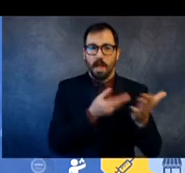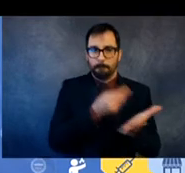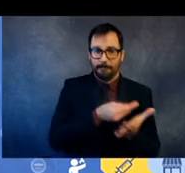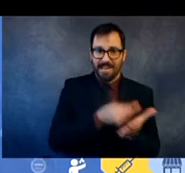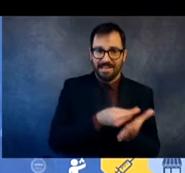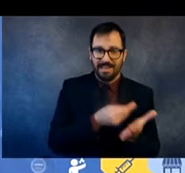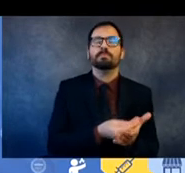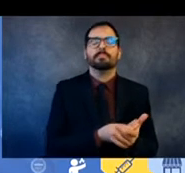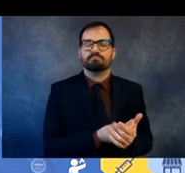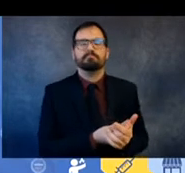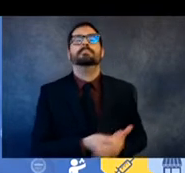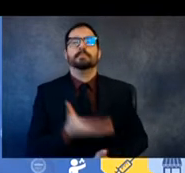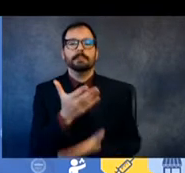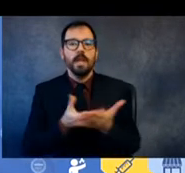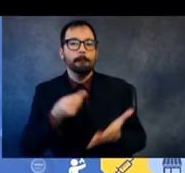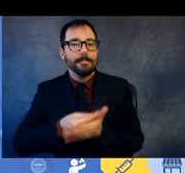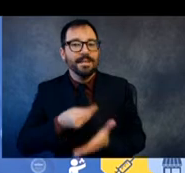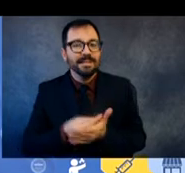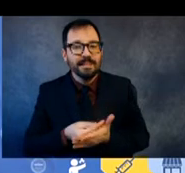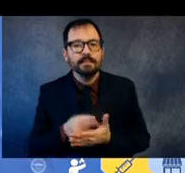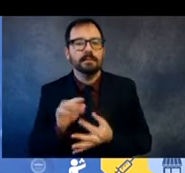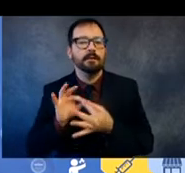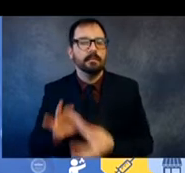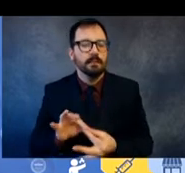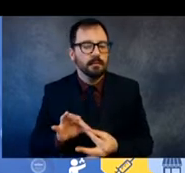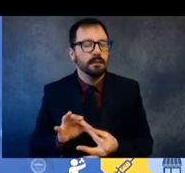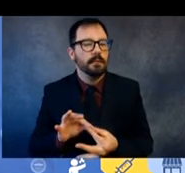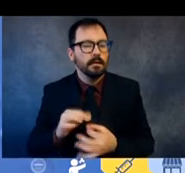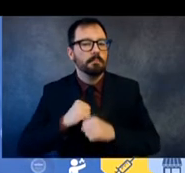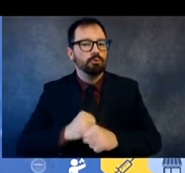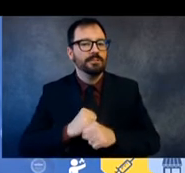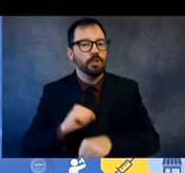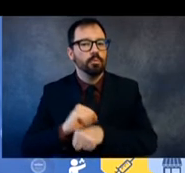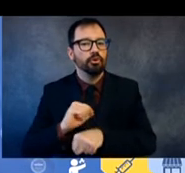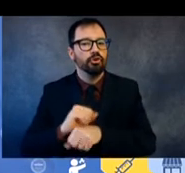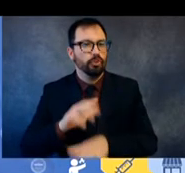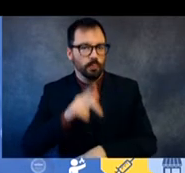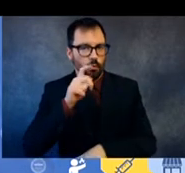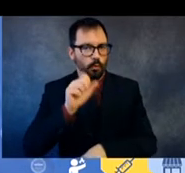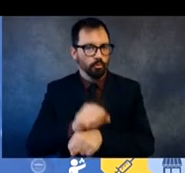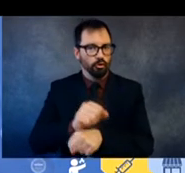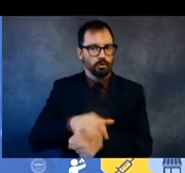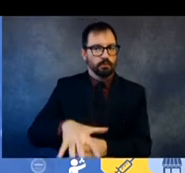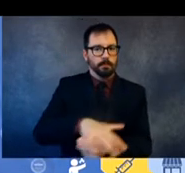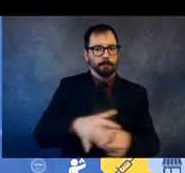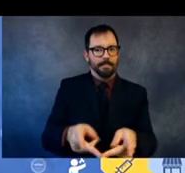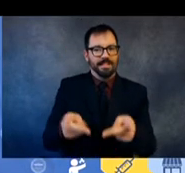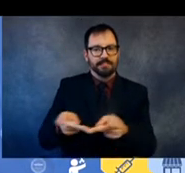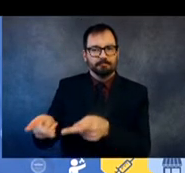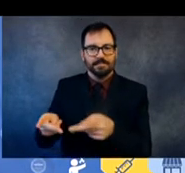issue of protecting workers in the workplace, OSHA inspections. There's a